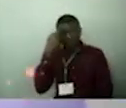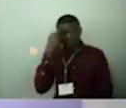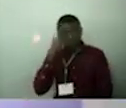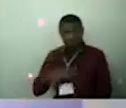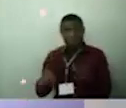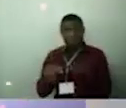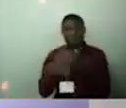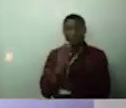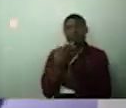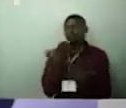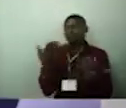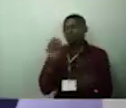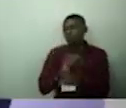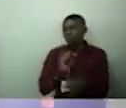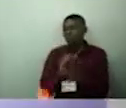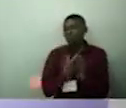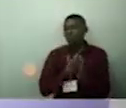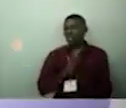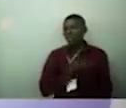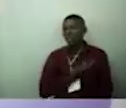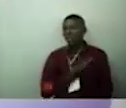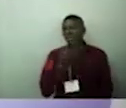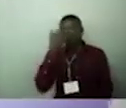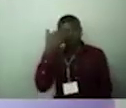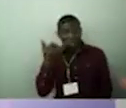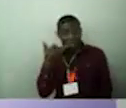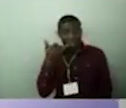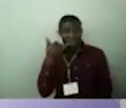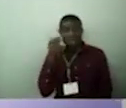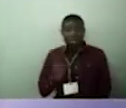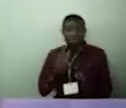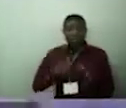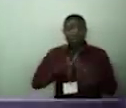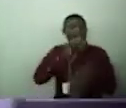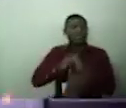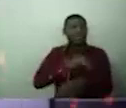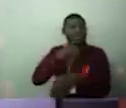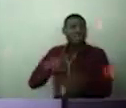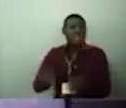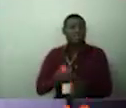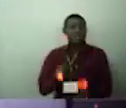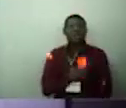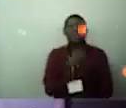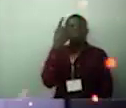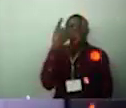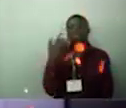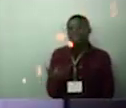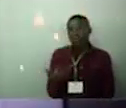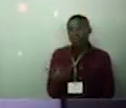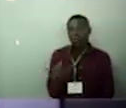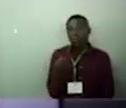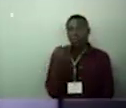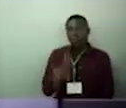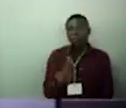think what is of interest in the point I'm raising is that whether it is nations as we understand them now